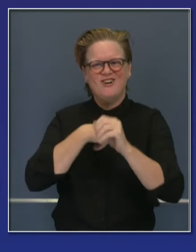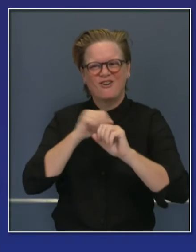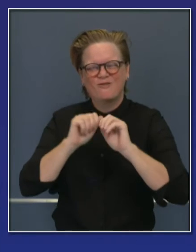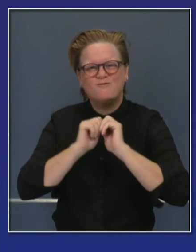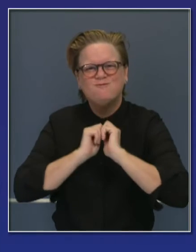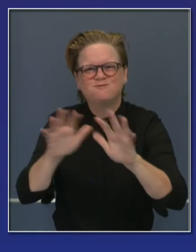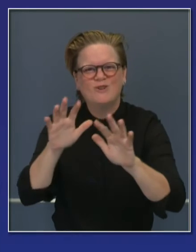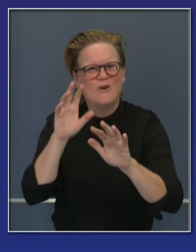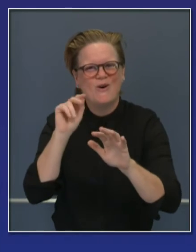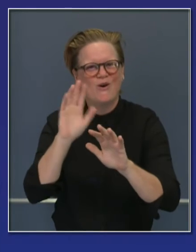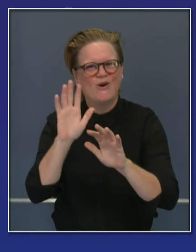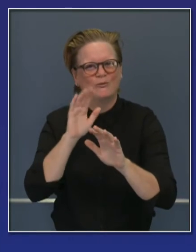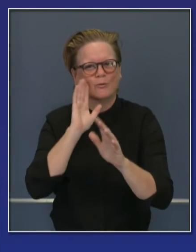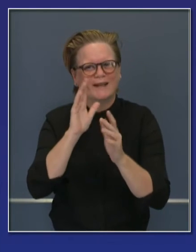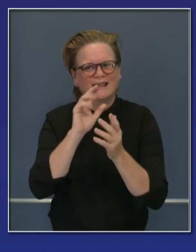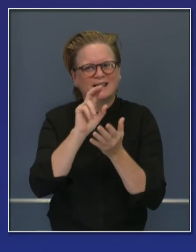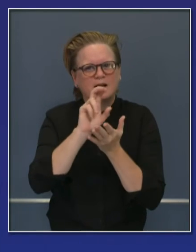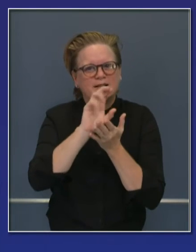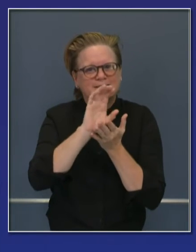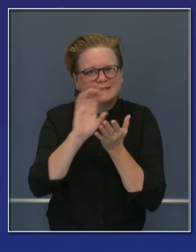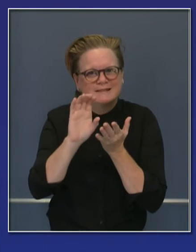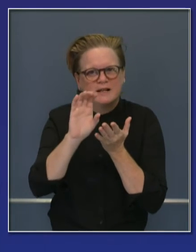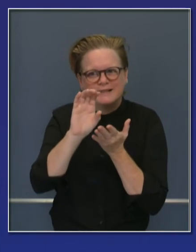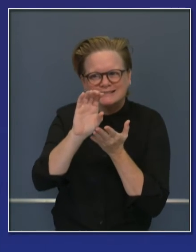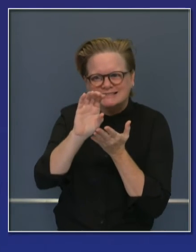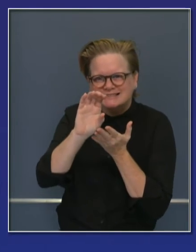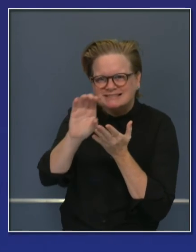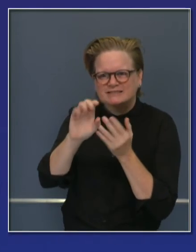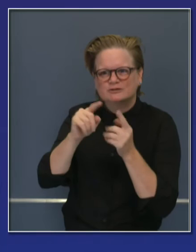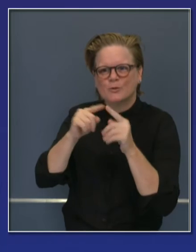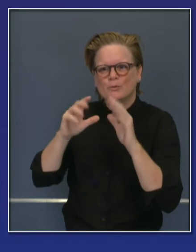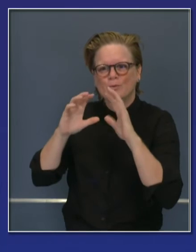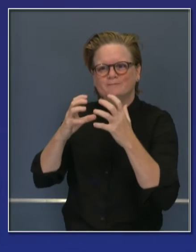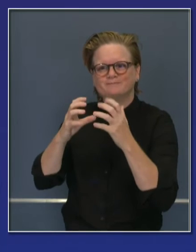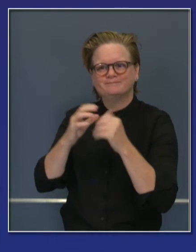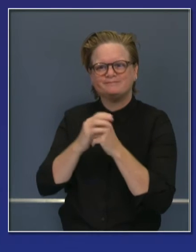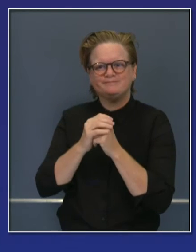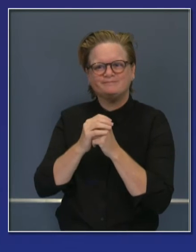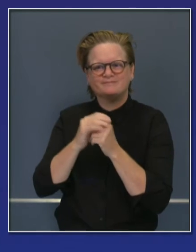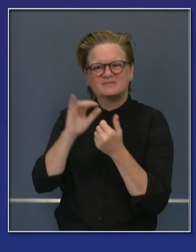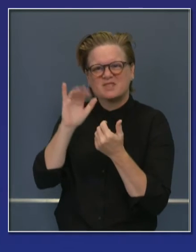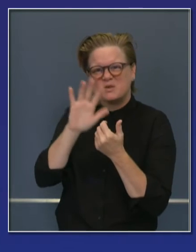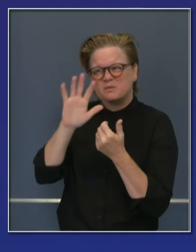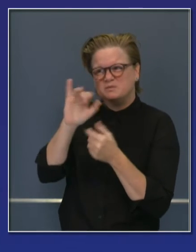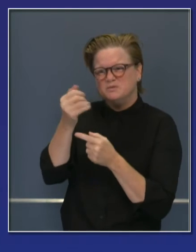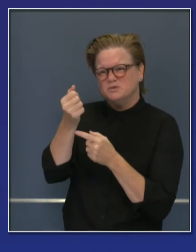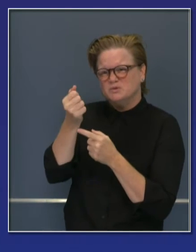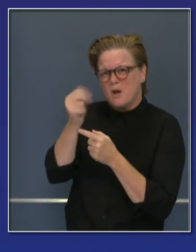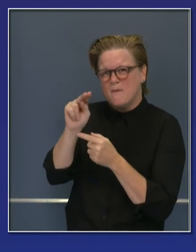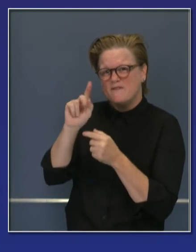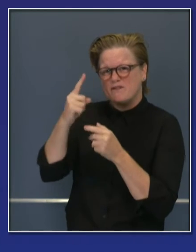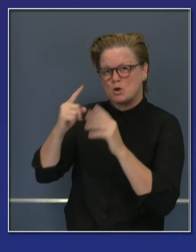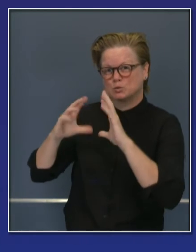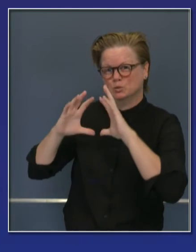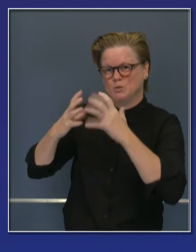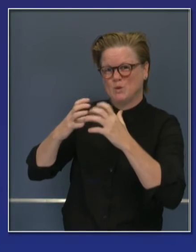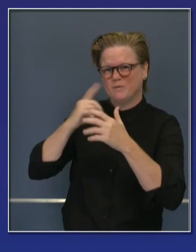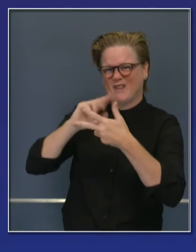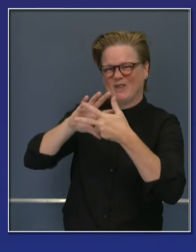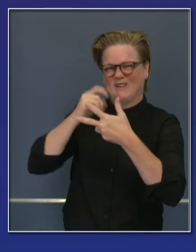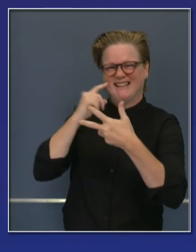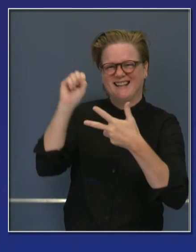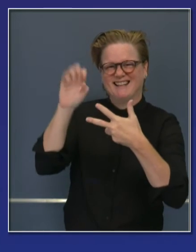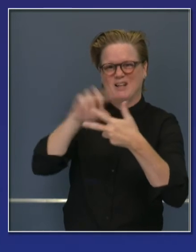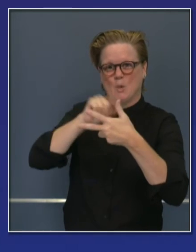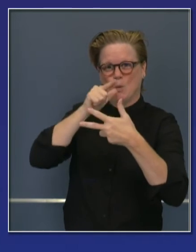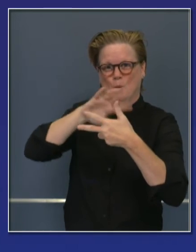May, June, July, where we start to scale and we start getting into these subsequent phases, phase 2 and